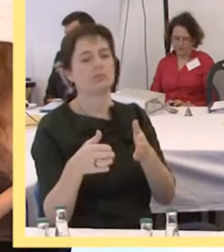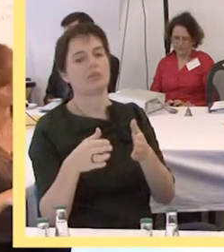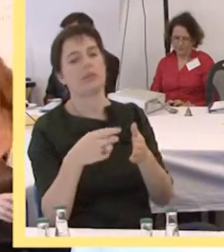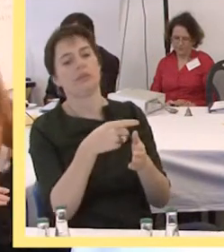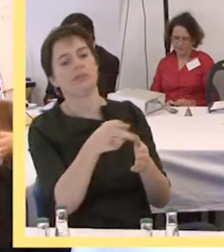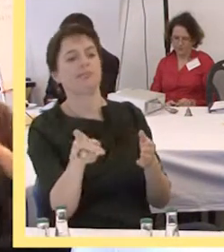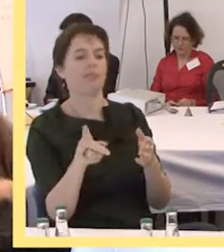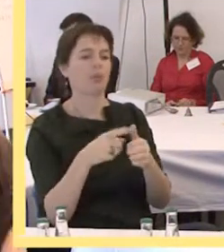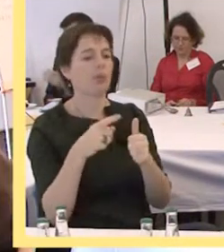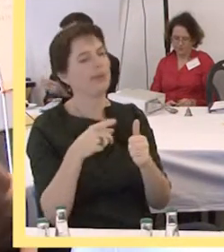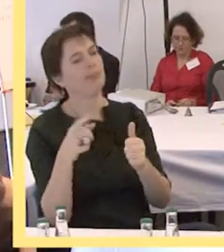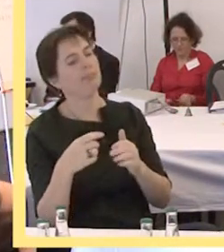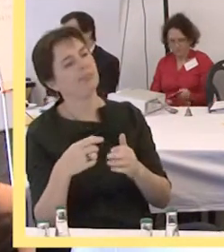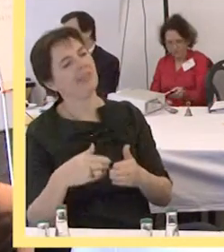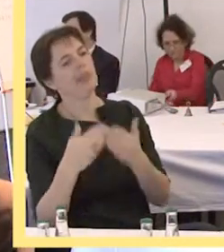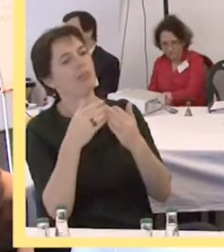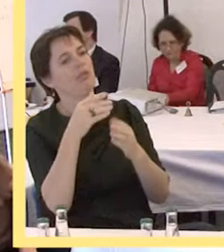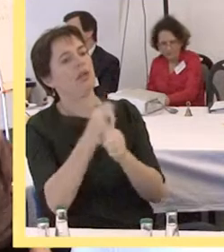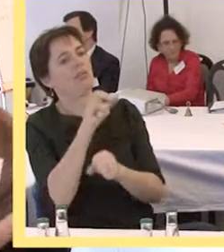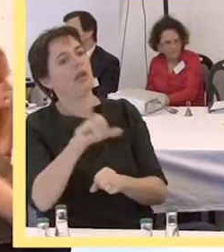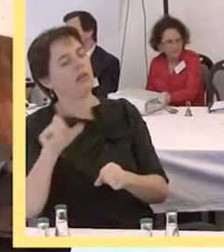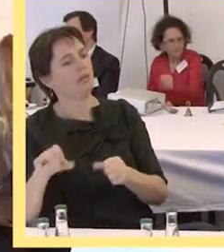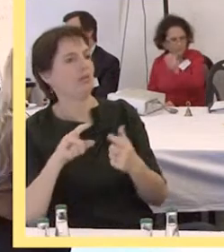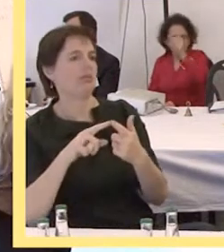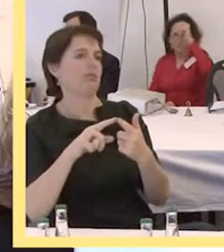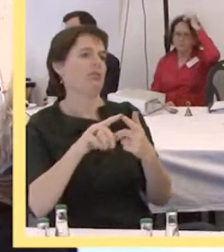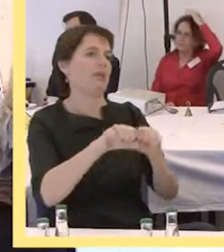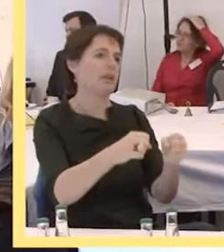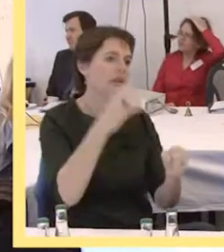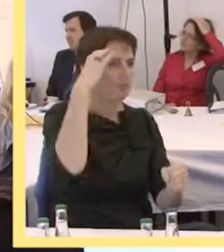population, and specific target groups on